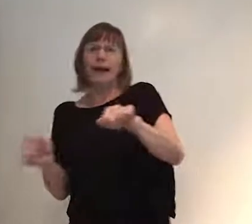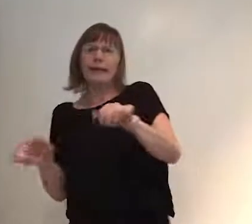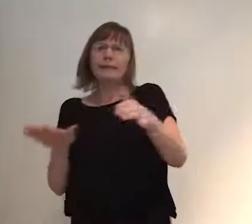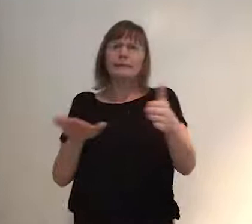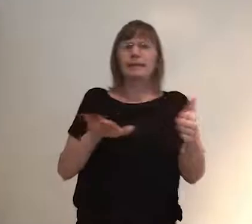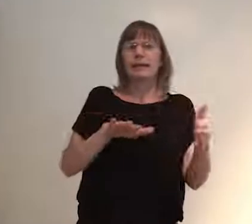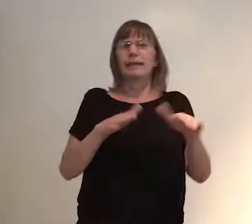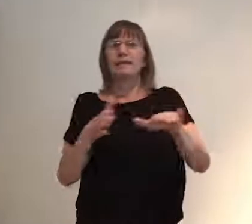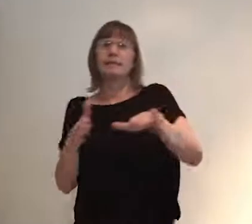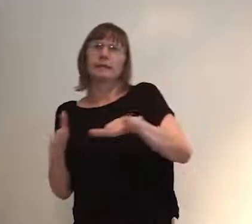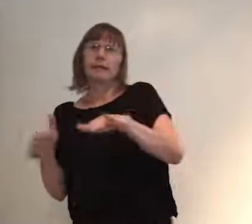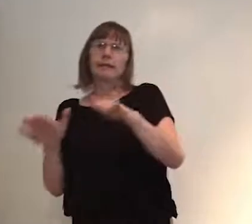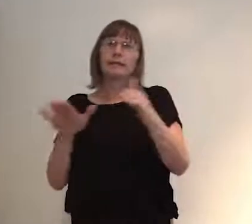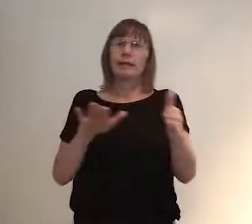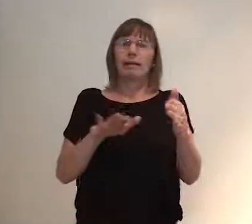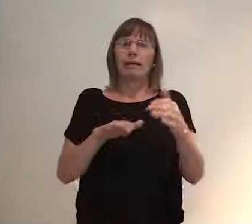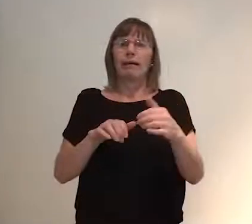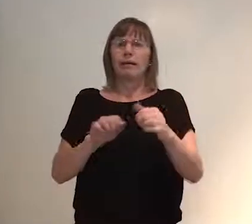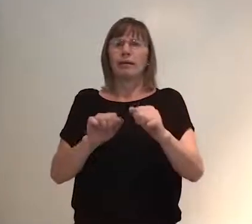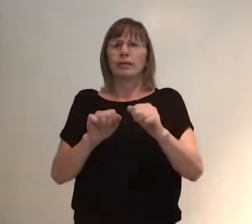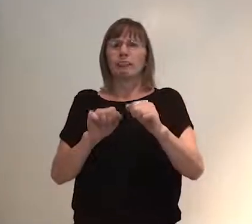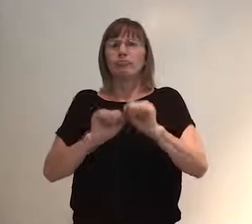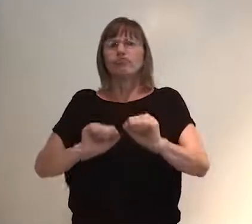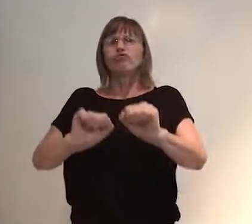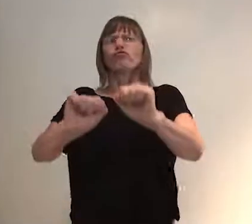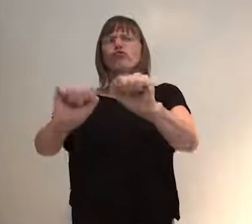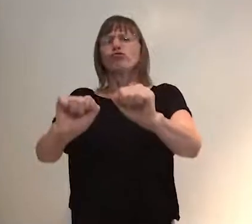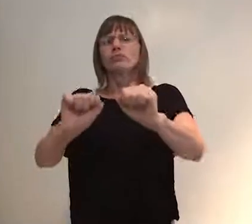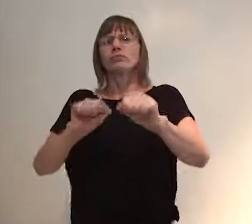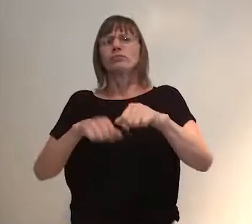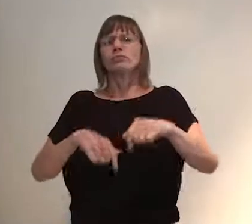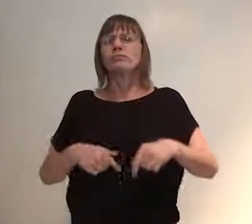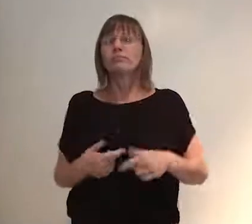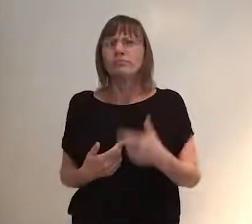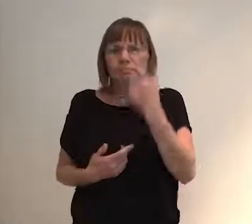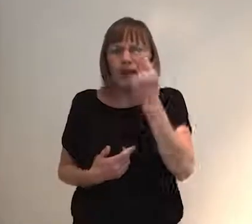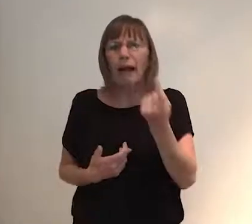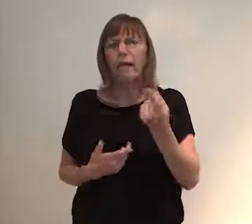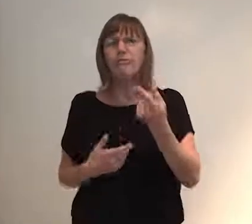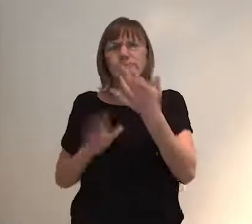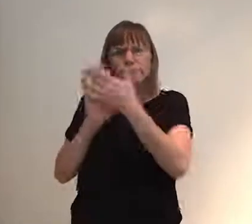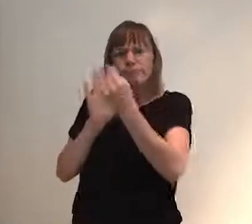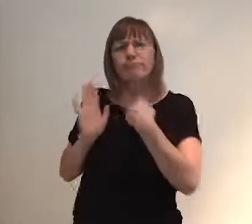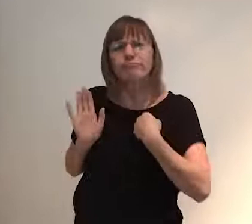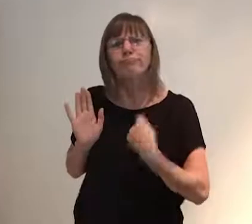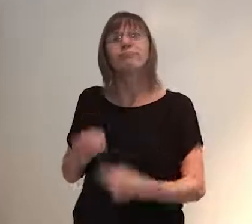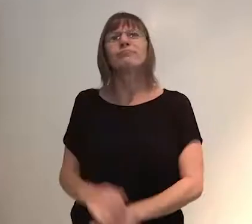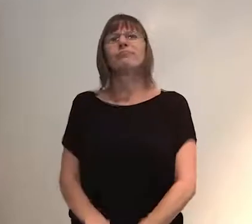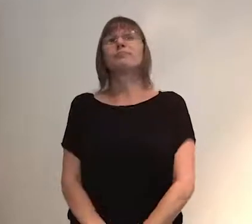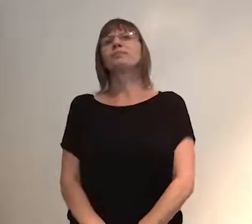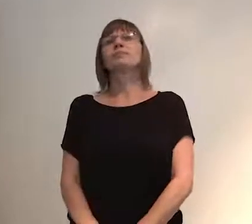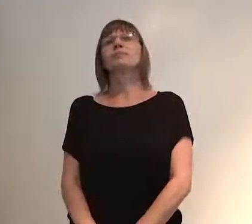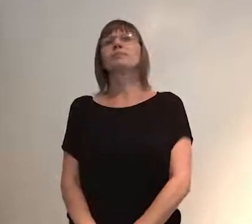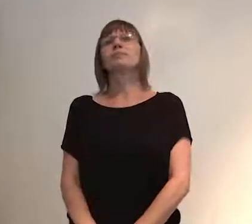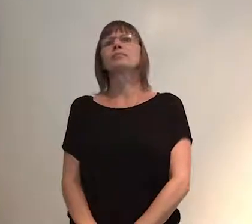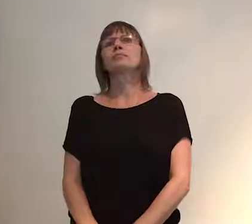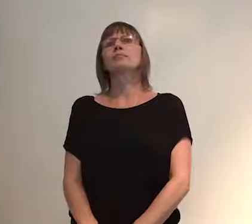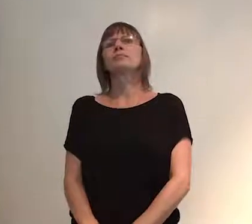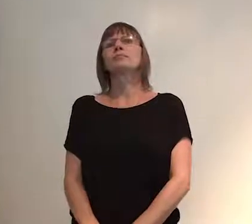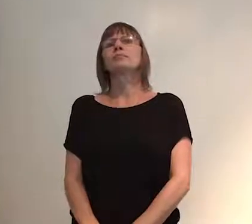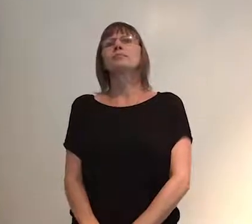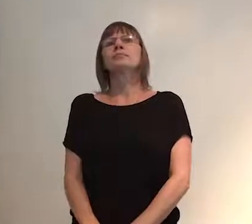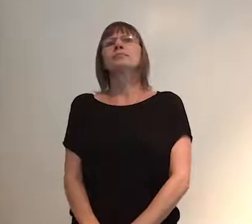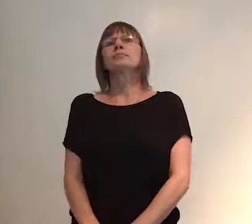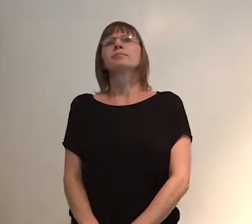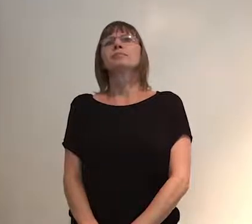from side to side. Lengthen through the backs of those legs. Open up through the backs of